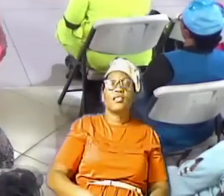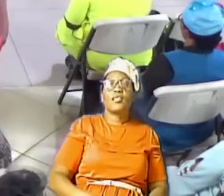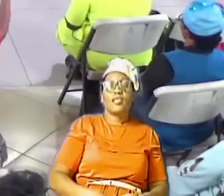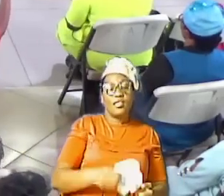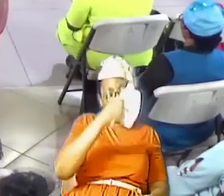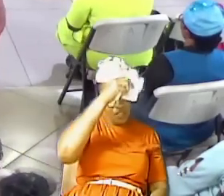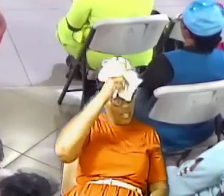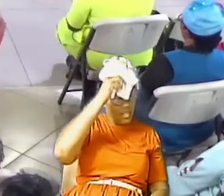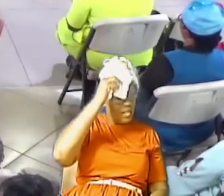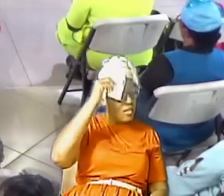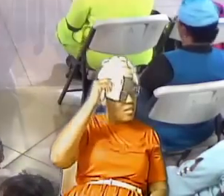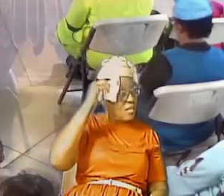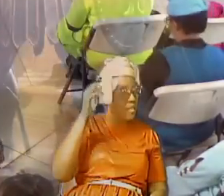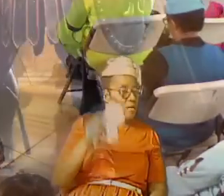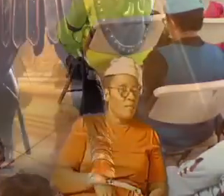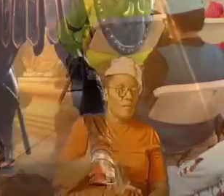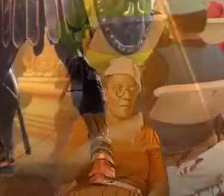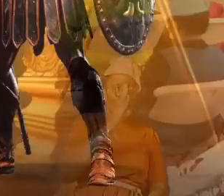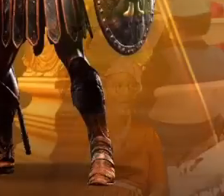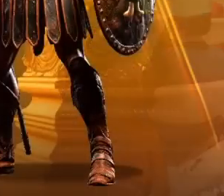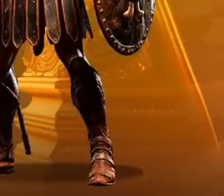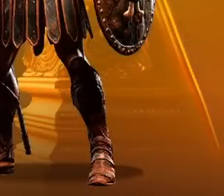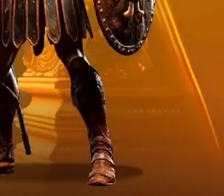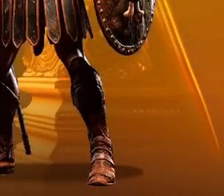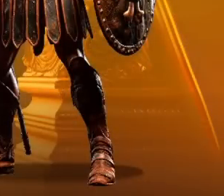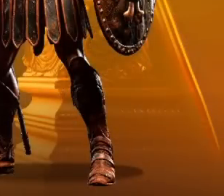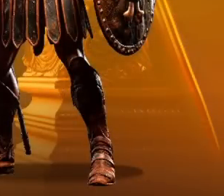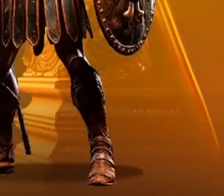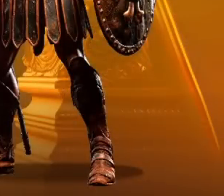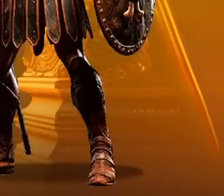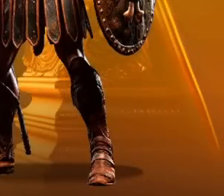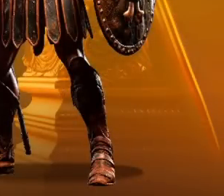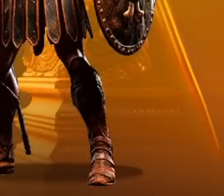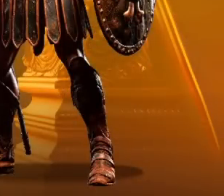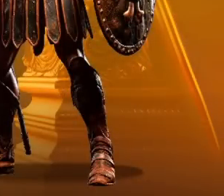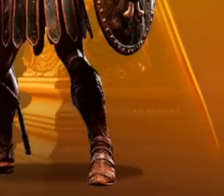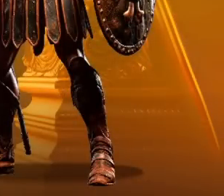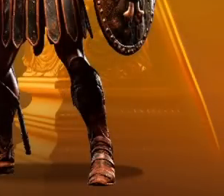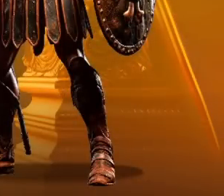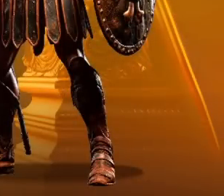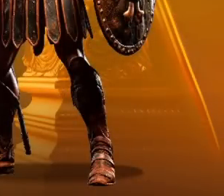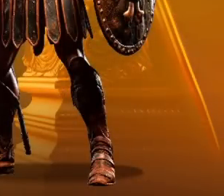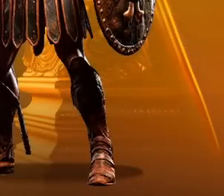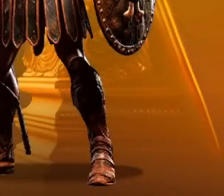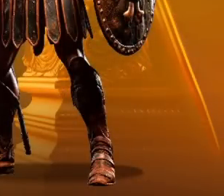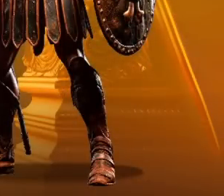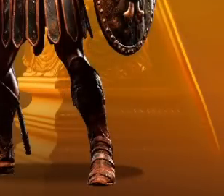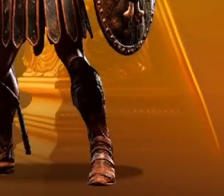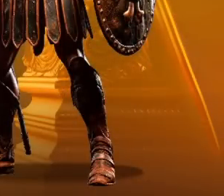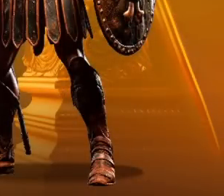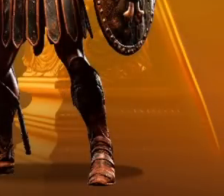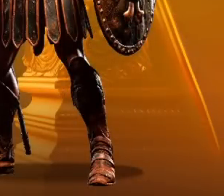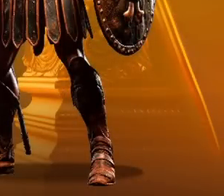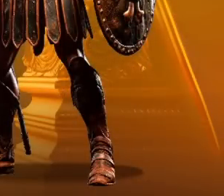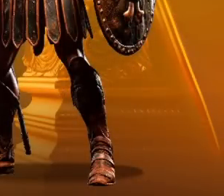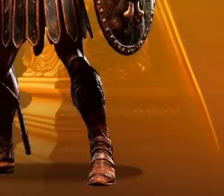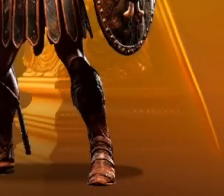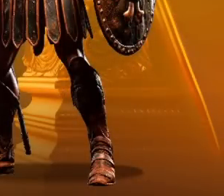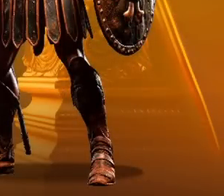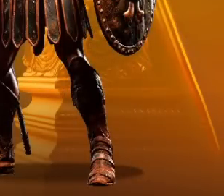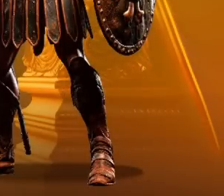God bless you. God bless you in Jesus' name. I extend greetings to you from Elder Martin, who